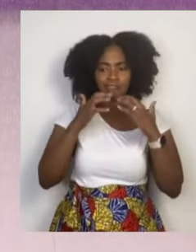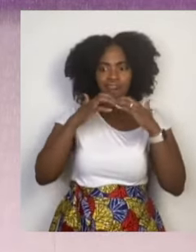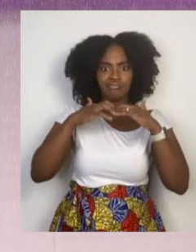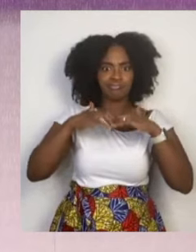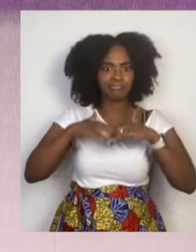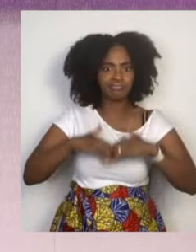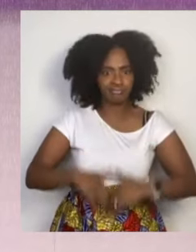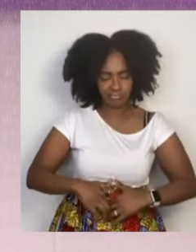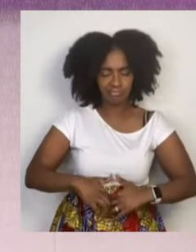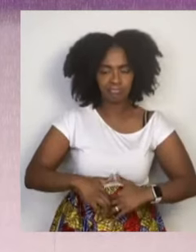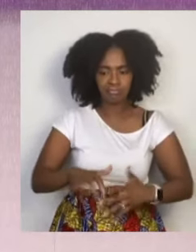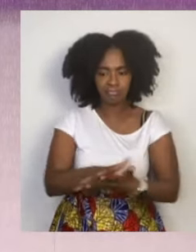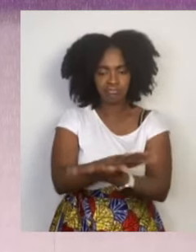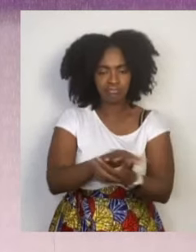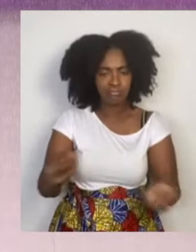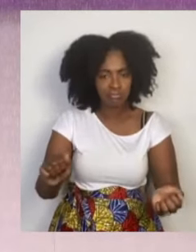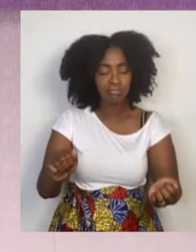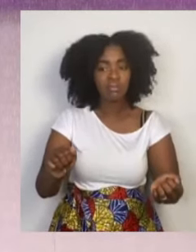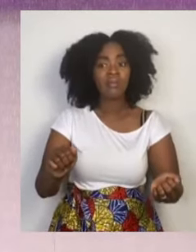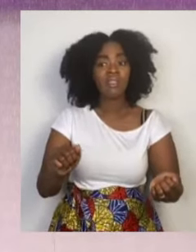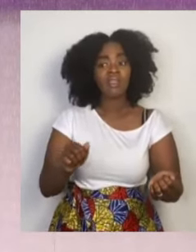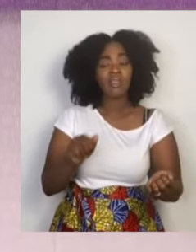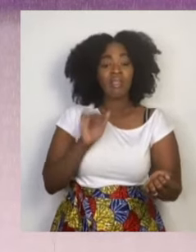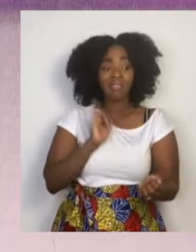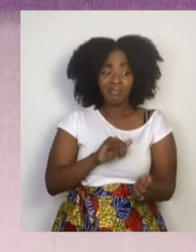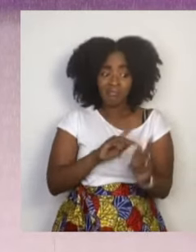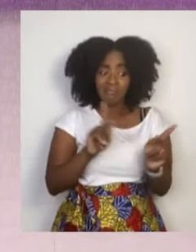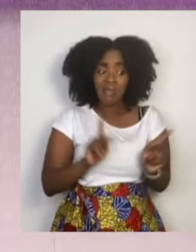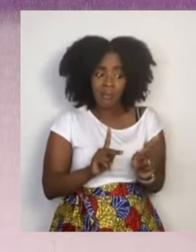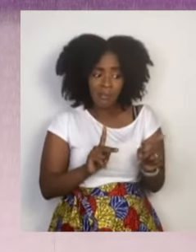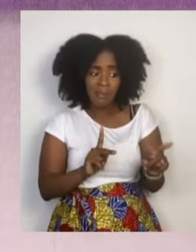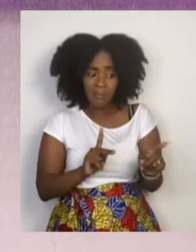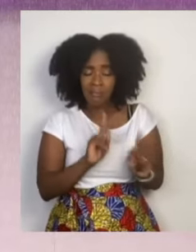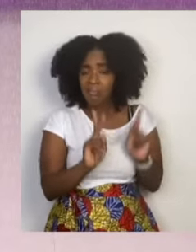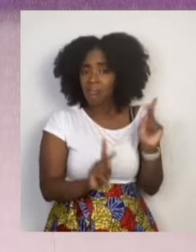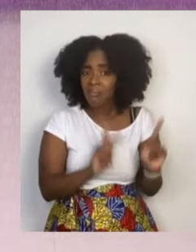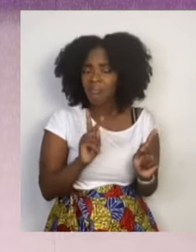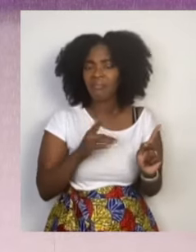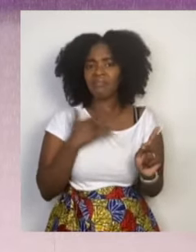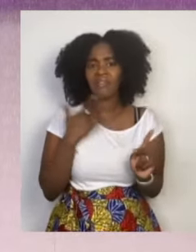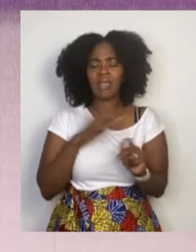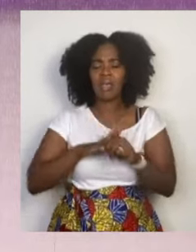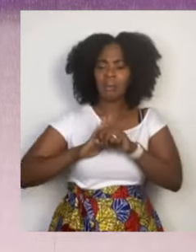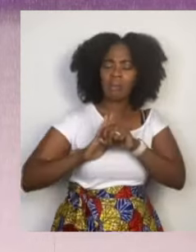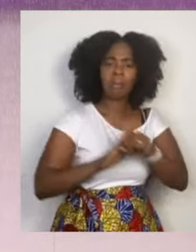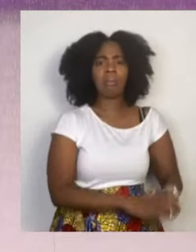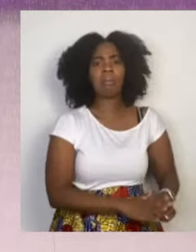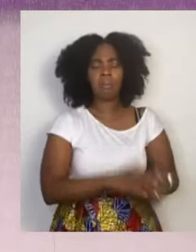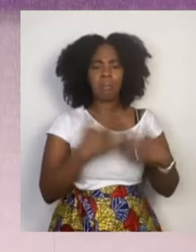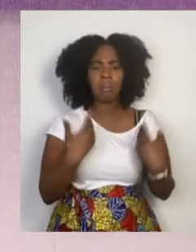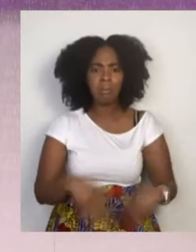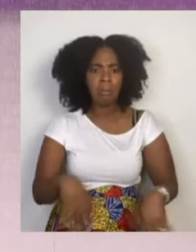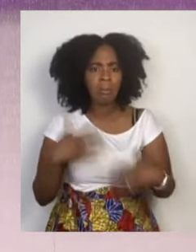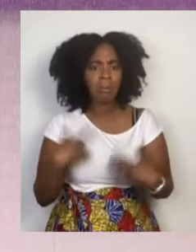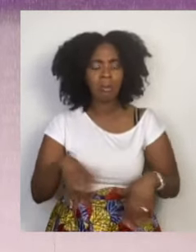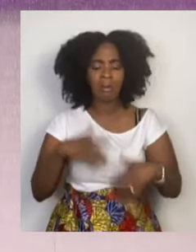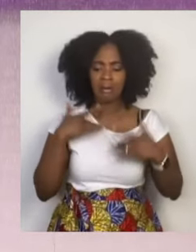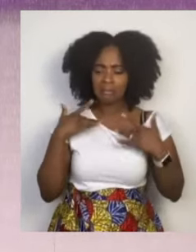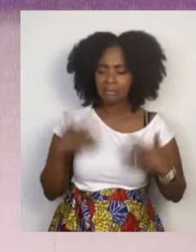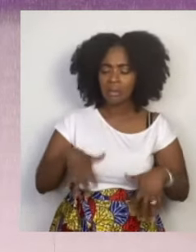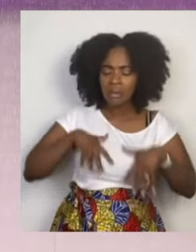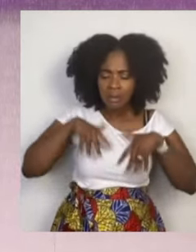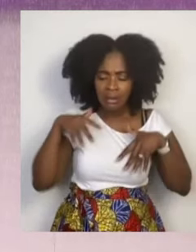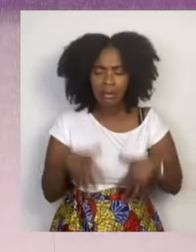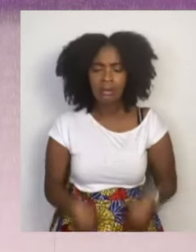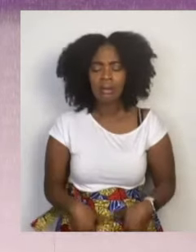were pressed on every side, at a time that they were oppressed and depressed and suppressed.